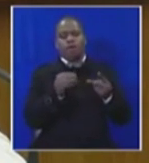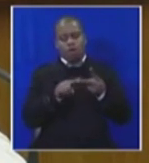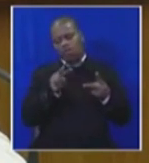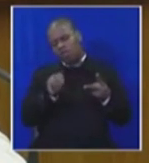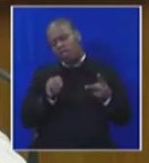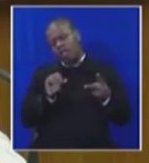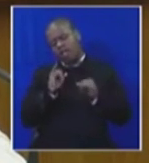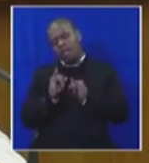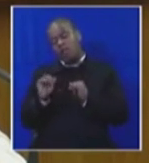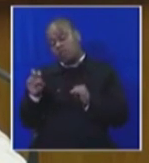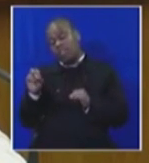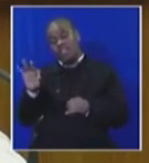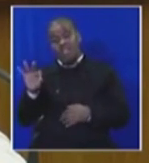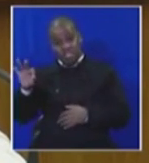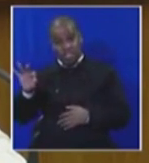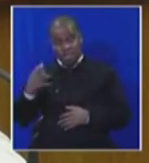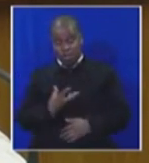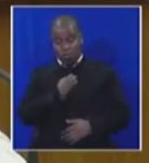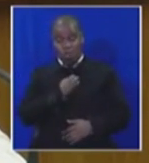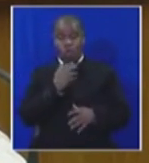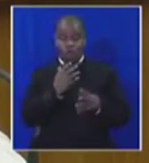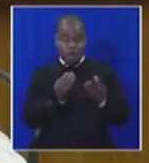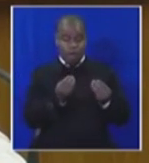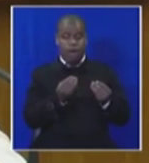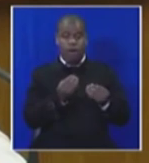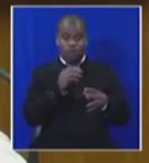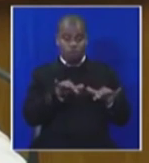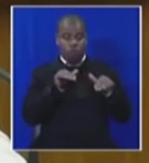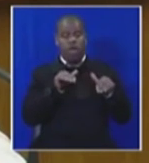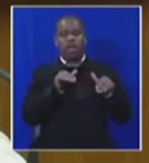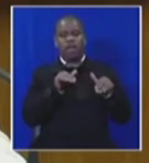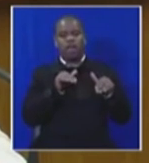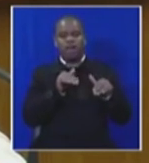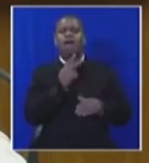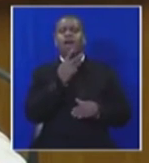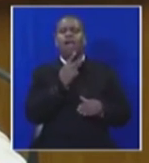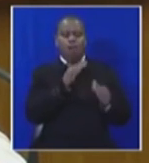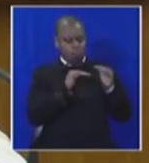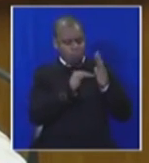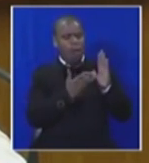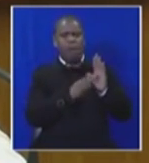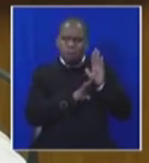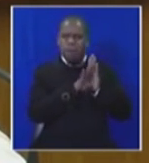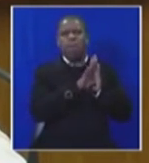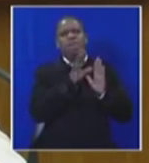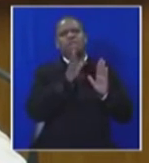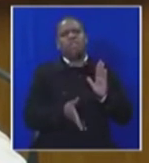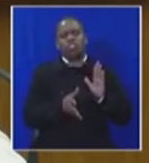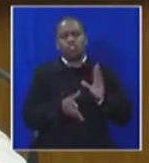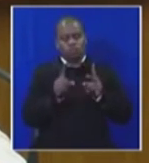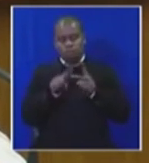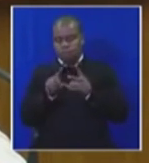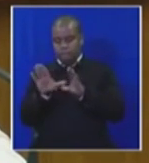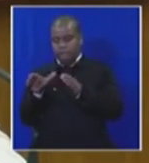and 2013, youth unemployment increased, and it was young black youth that suffered the most as a result. The